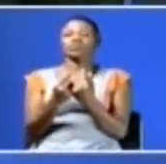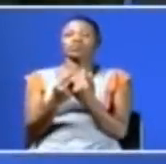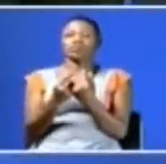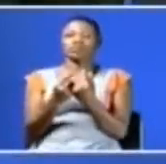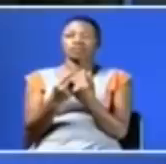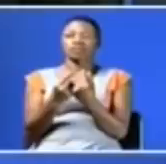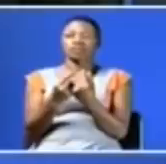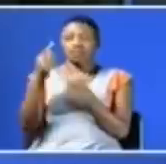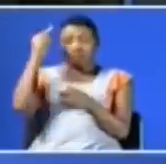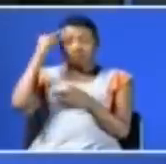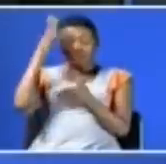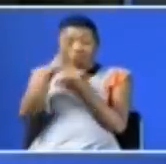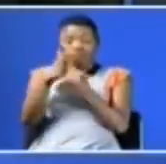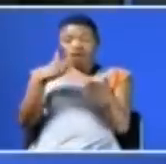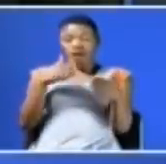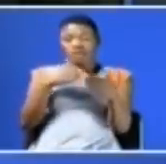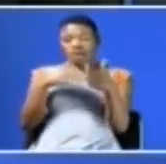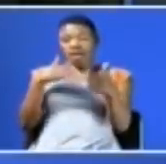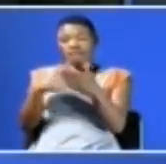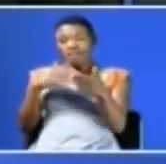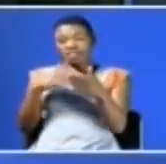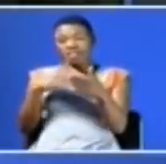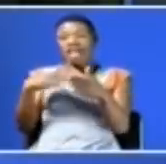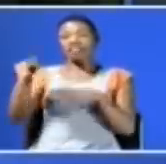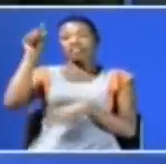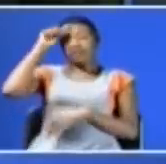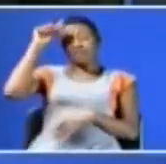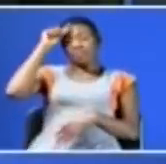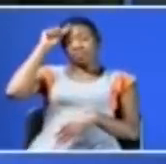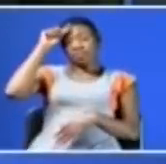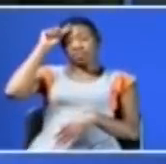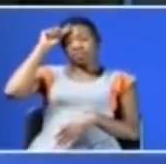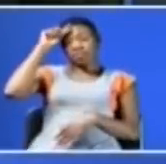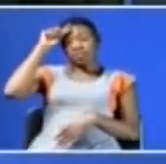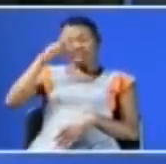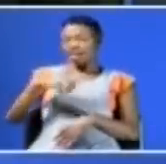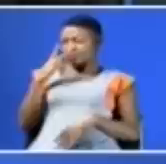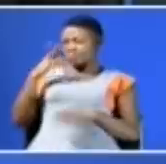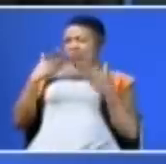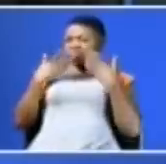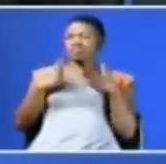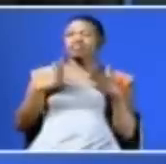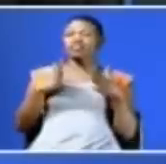I think it does obviously affect the running of government, and we've seen it